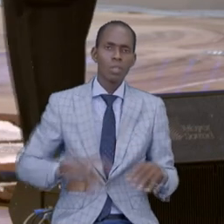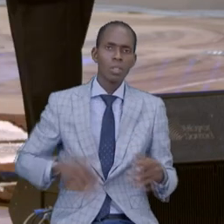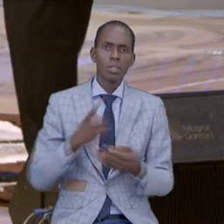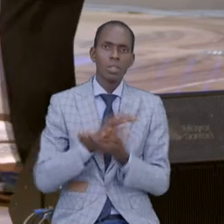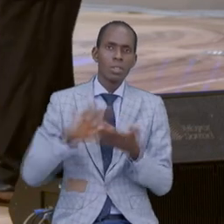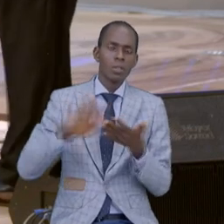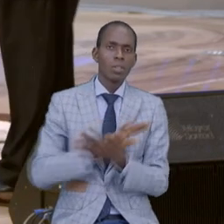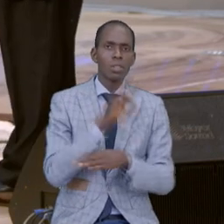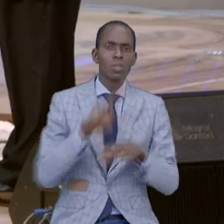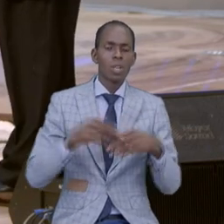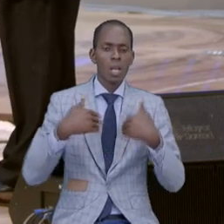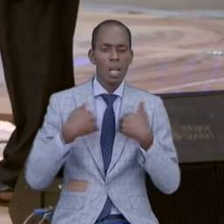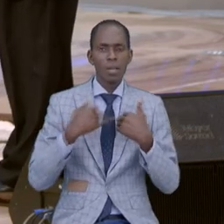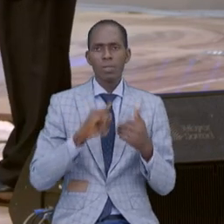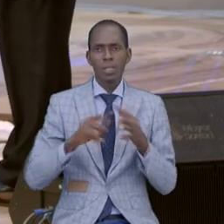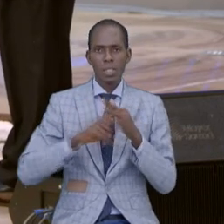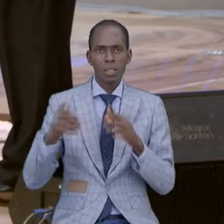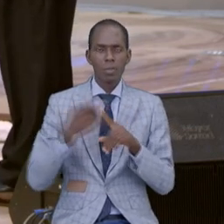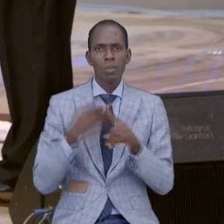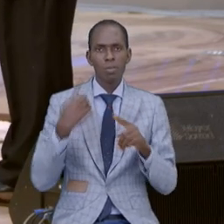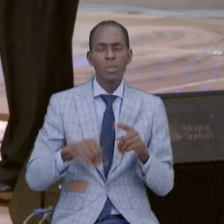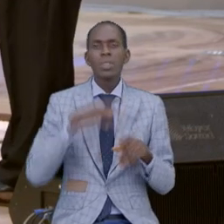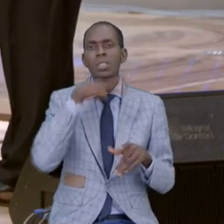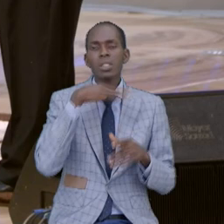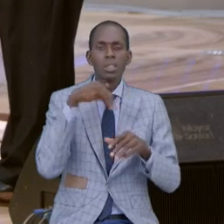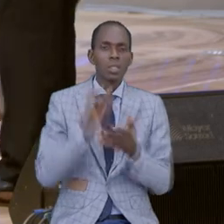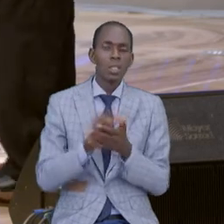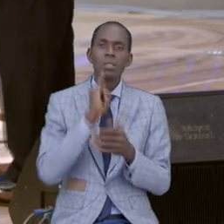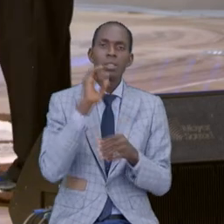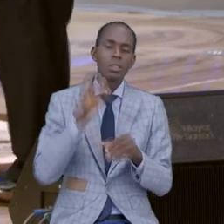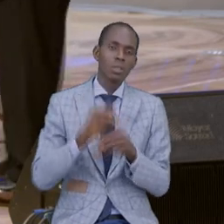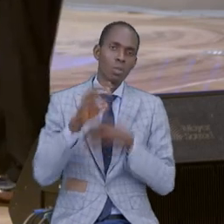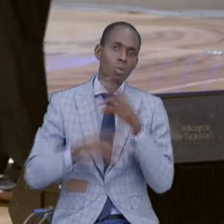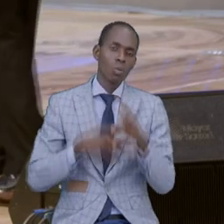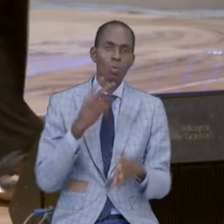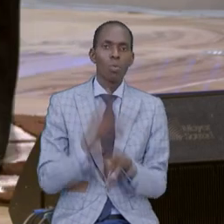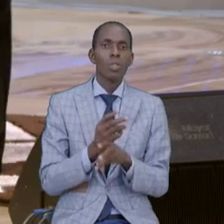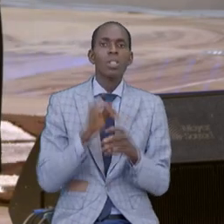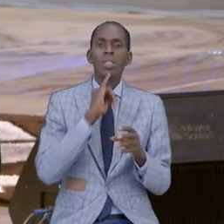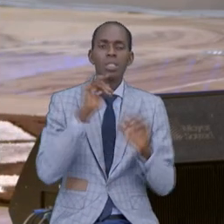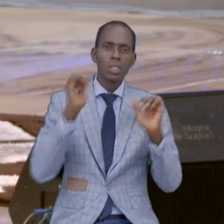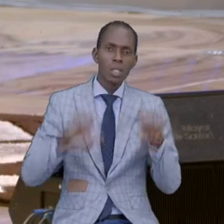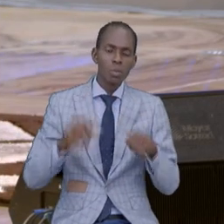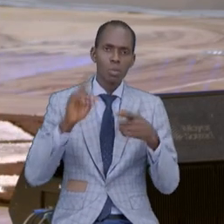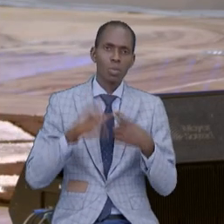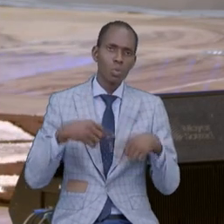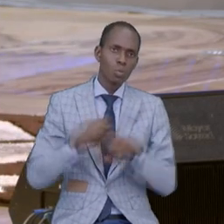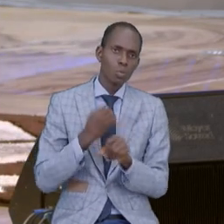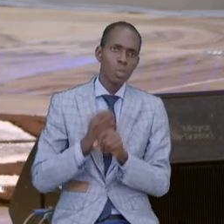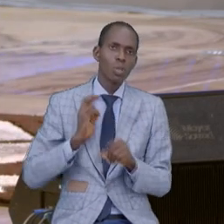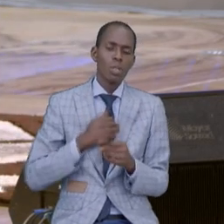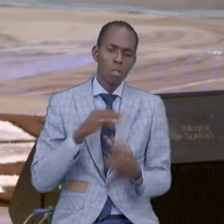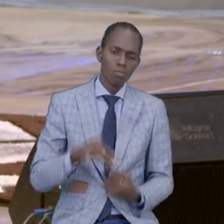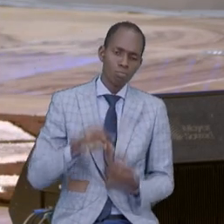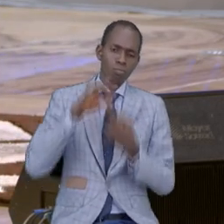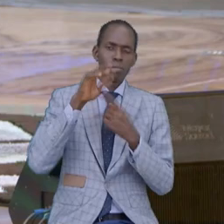having escaped from the corruption that is in the world. He is able to make us peculiar people,